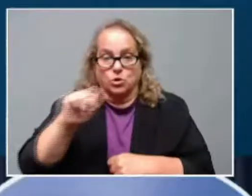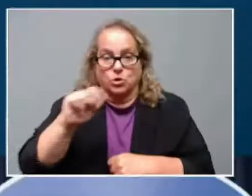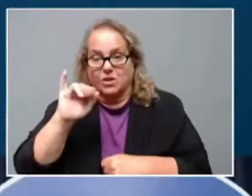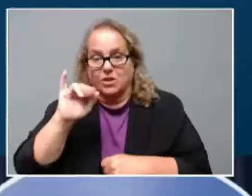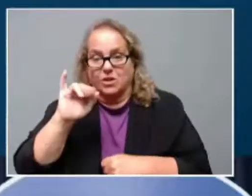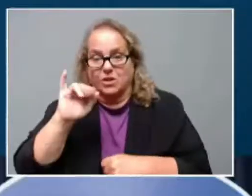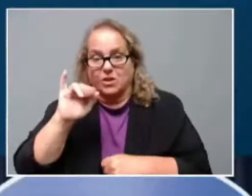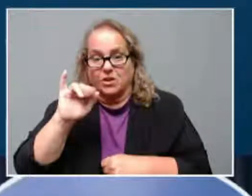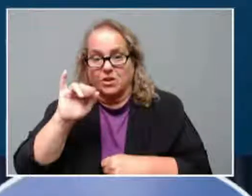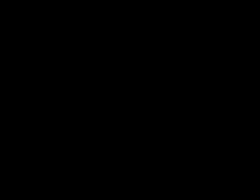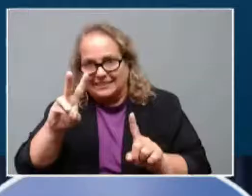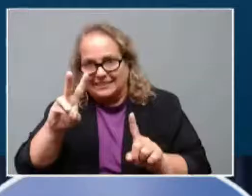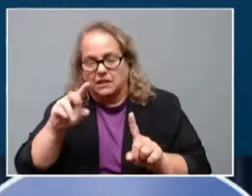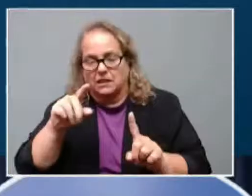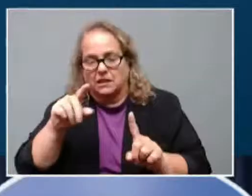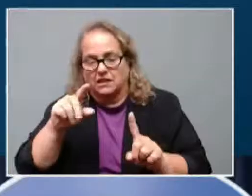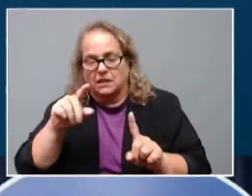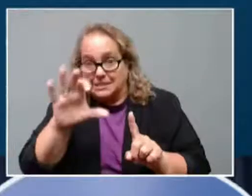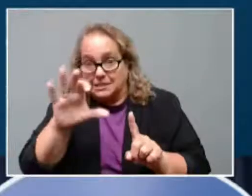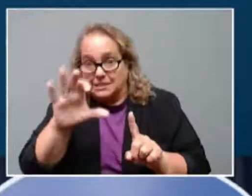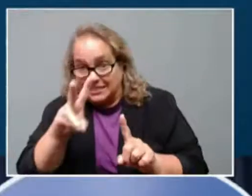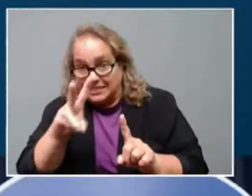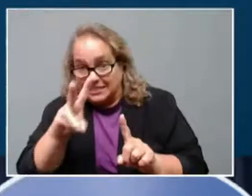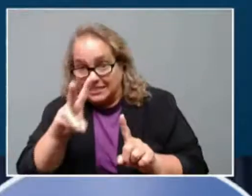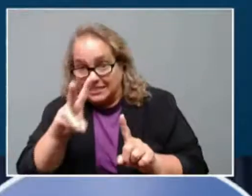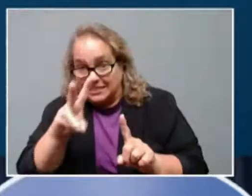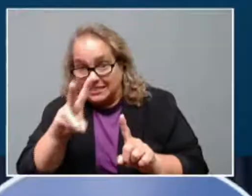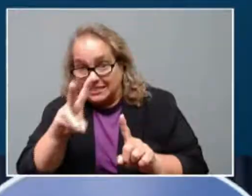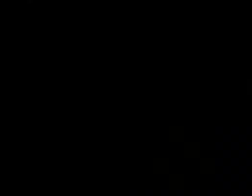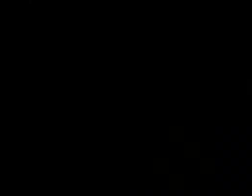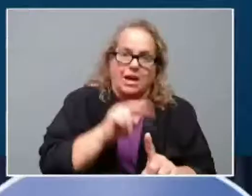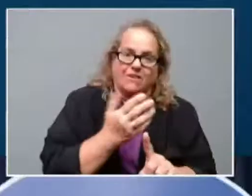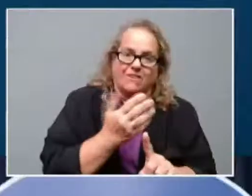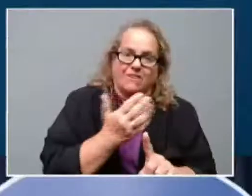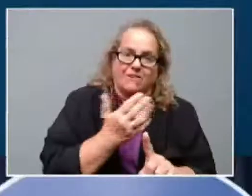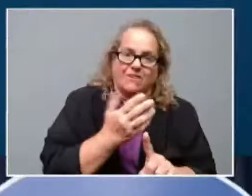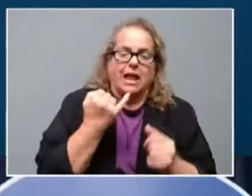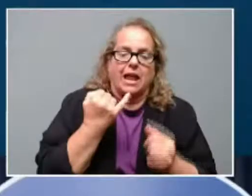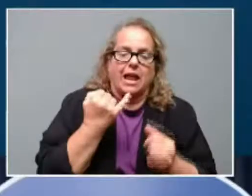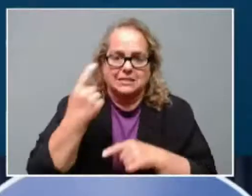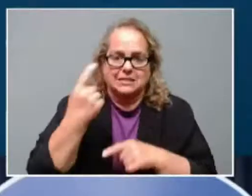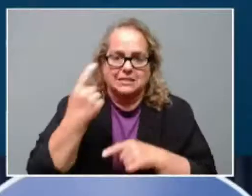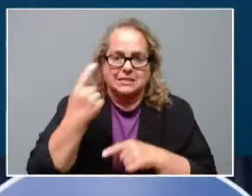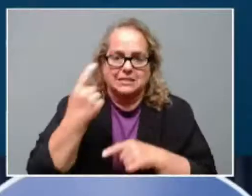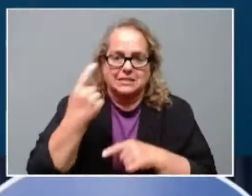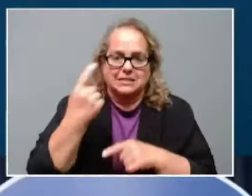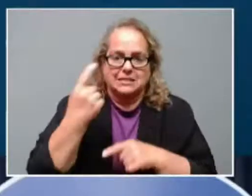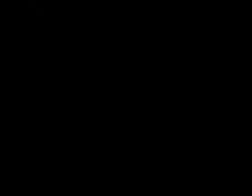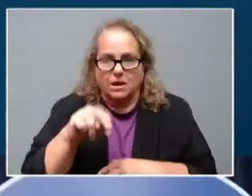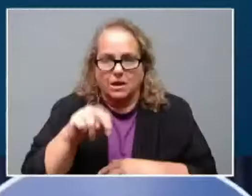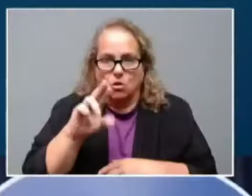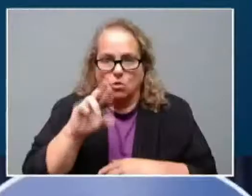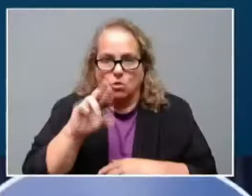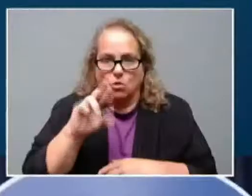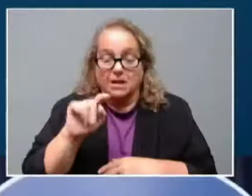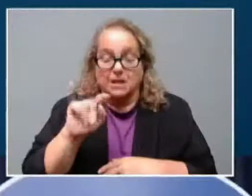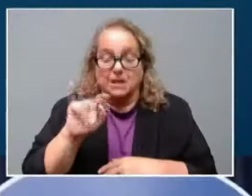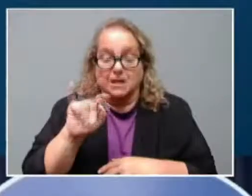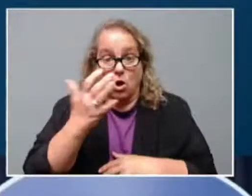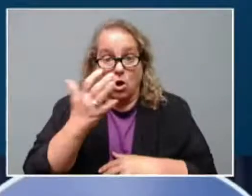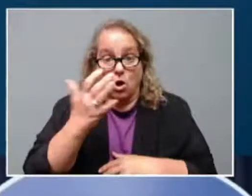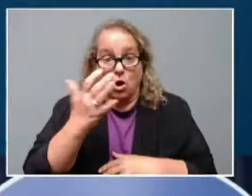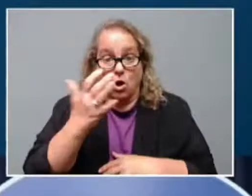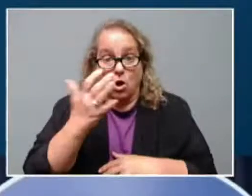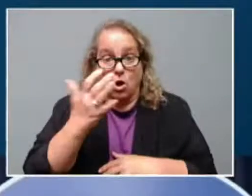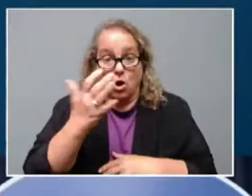January 15th, the last open day of open enrollment. So if you want your coverage to start at the beginning of the year, you need to sign up by